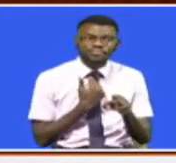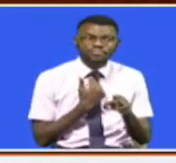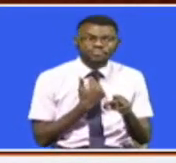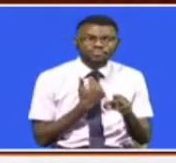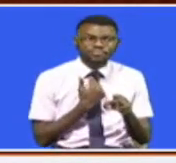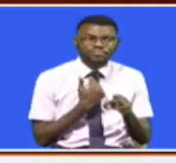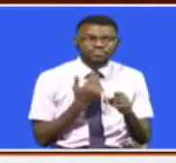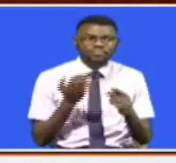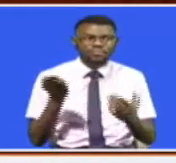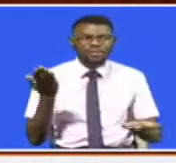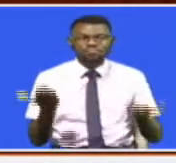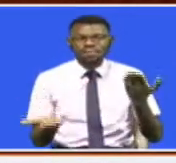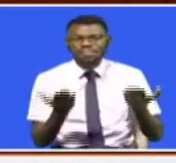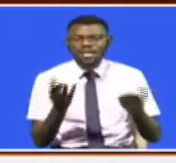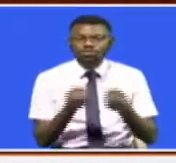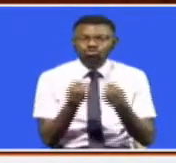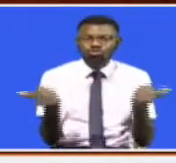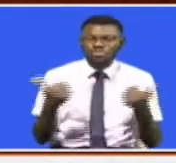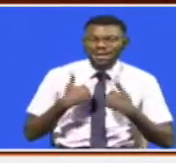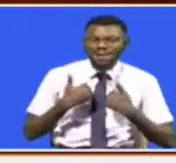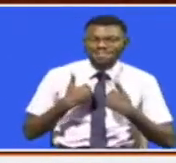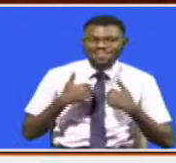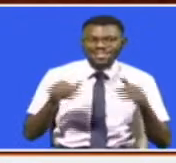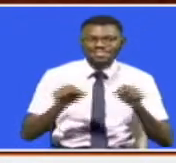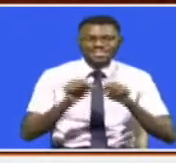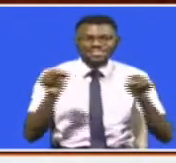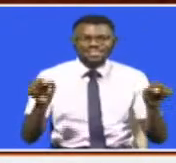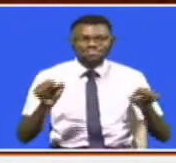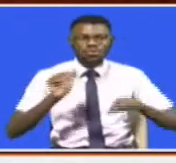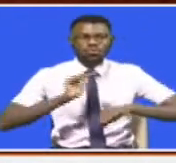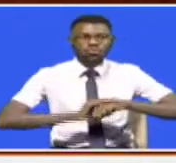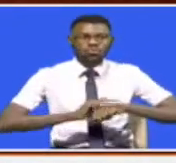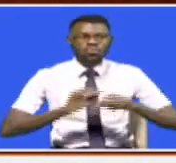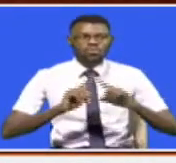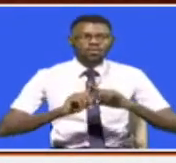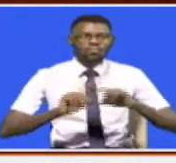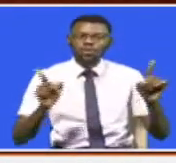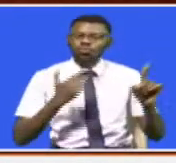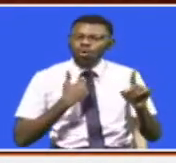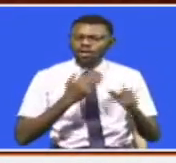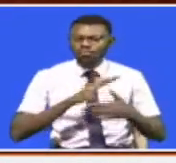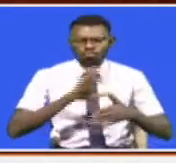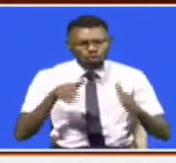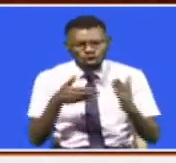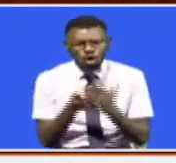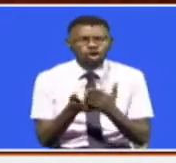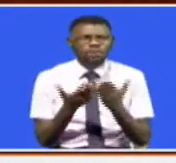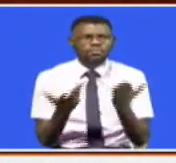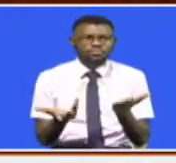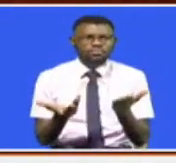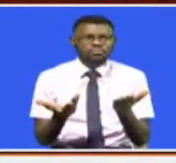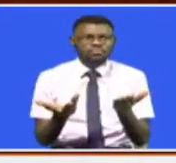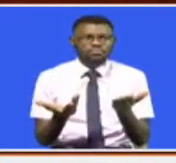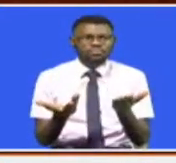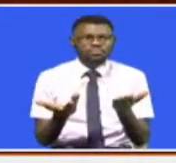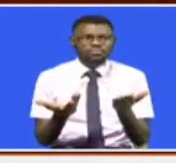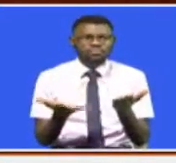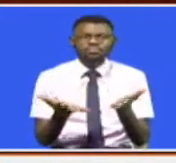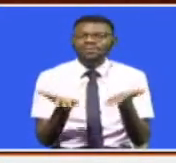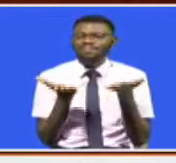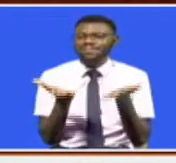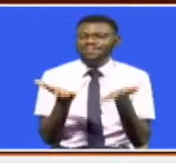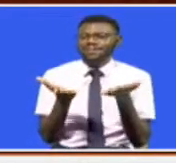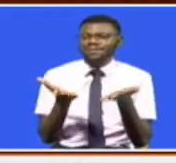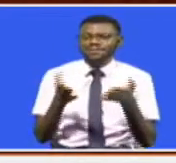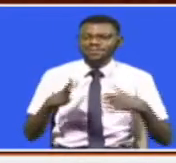who may have a very good solution a very good system but if we want to communicate about it one you're going to get resistance from